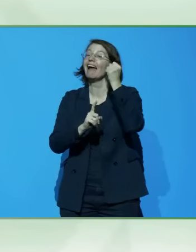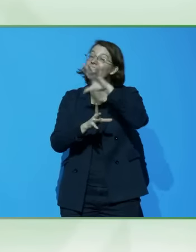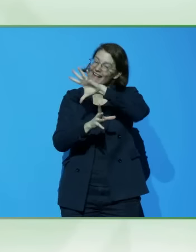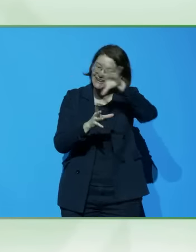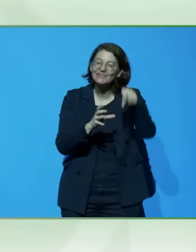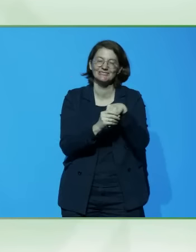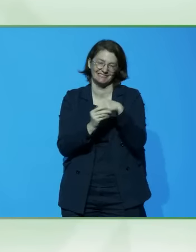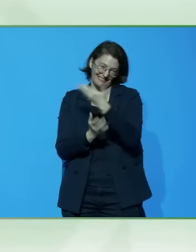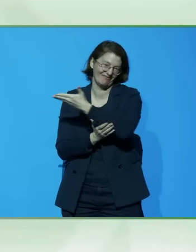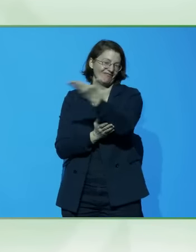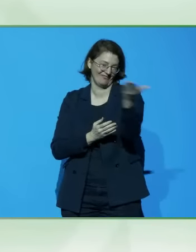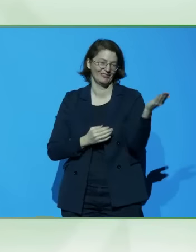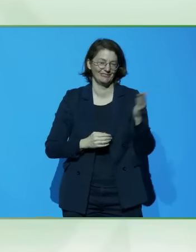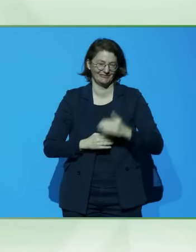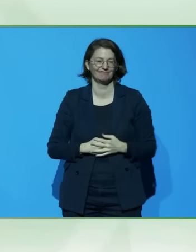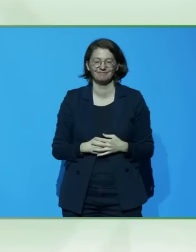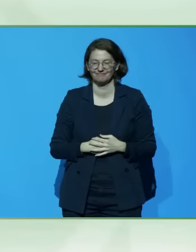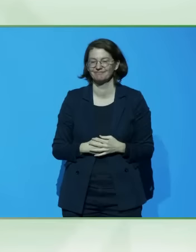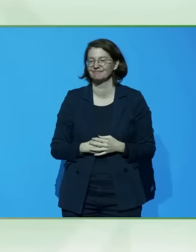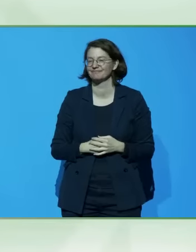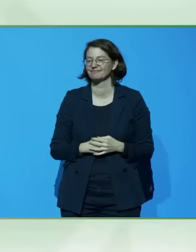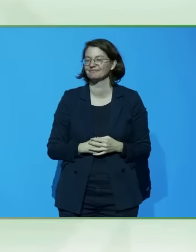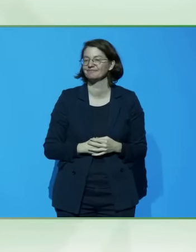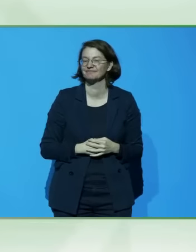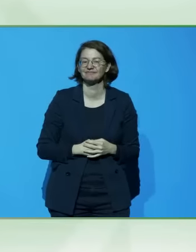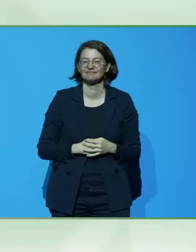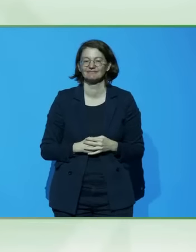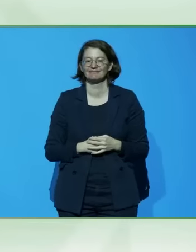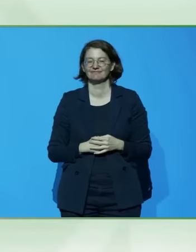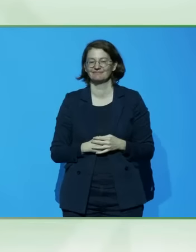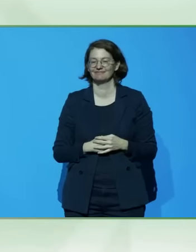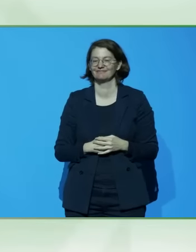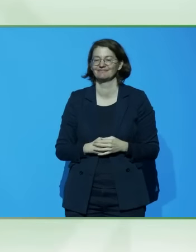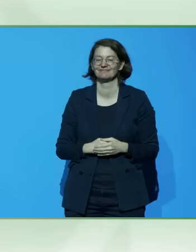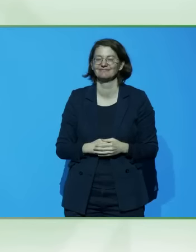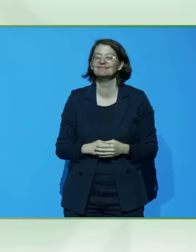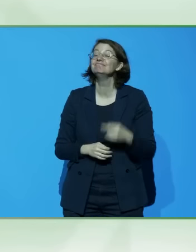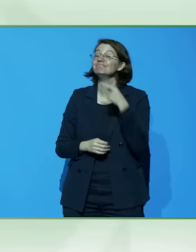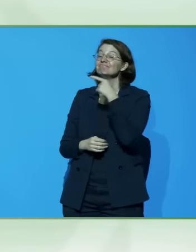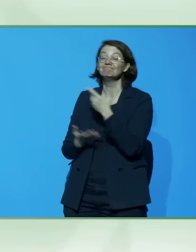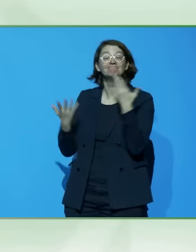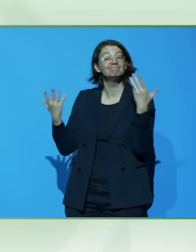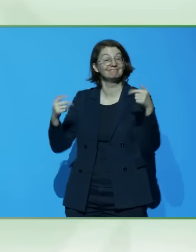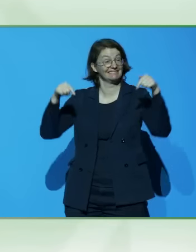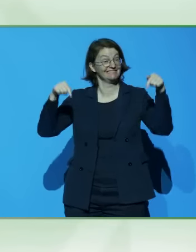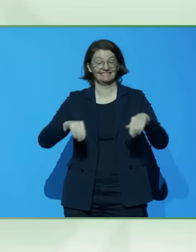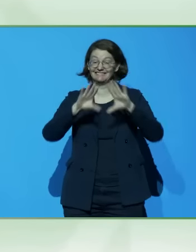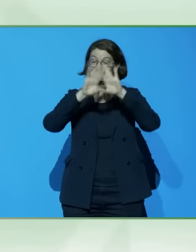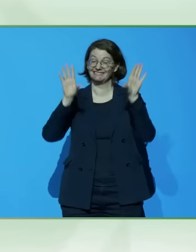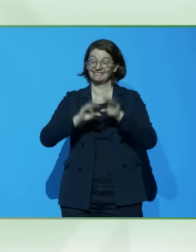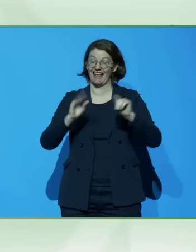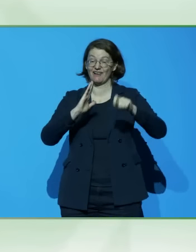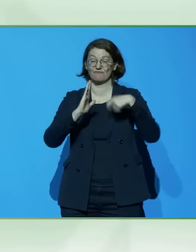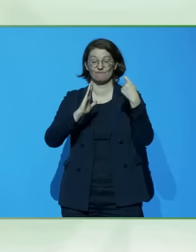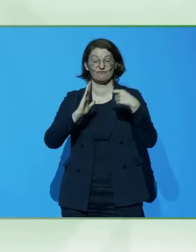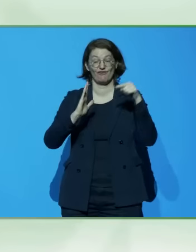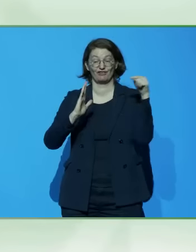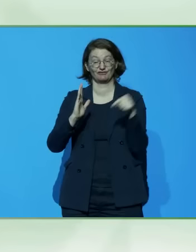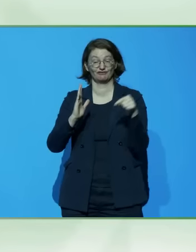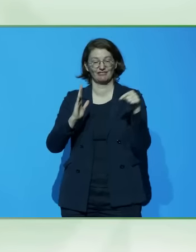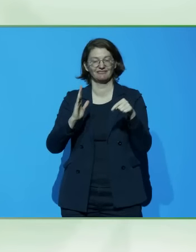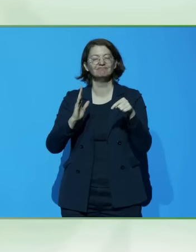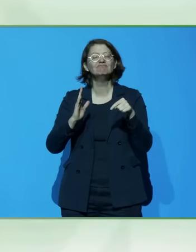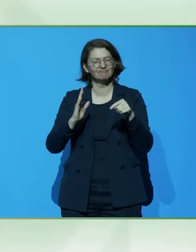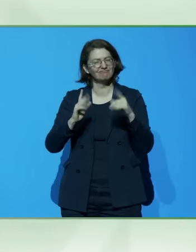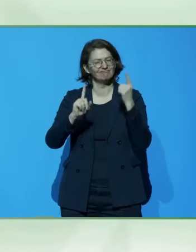And we at the Zero Project, we're absolutely intentional of having volunteers like Lana from the Vienna International School, because we believe all of